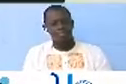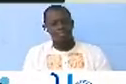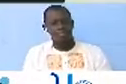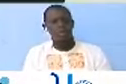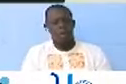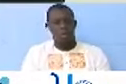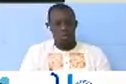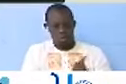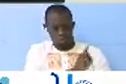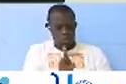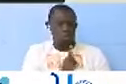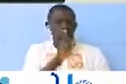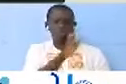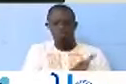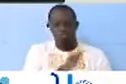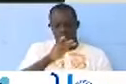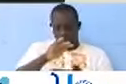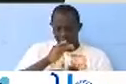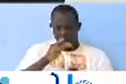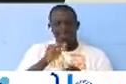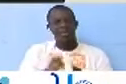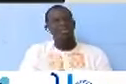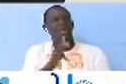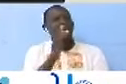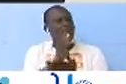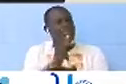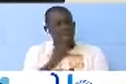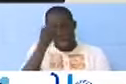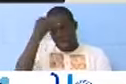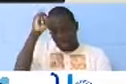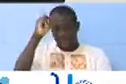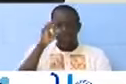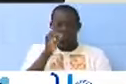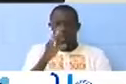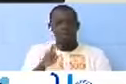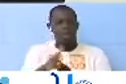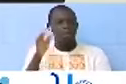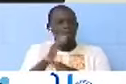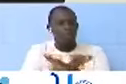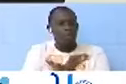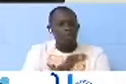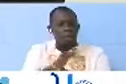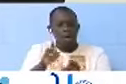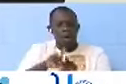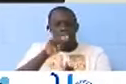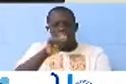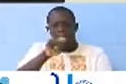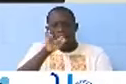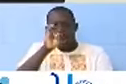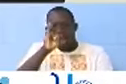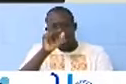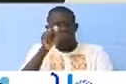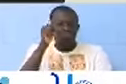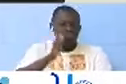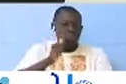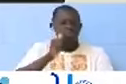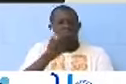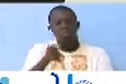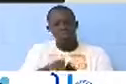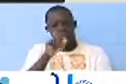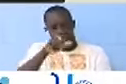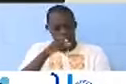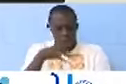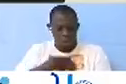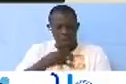We have also received further evidence to suggest that the NIA was used as a tool to satisfy the personal desires and